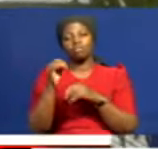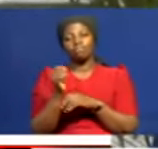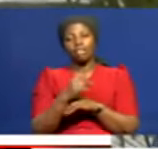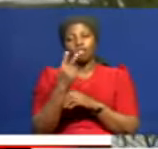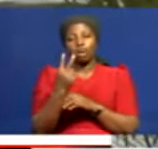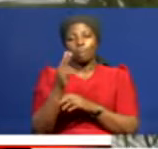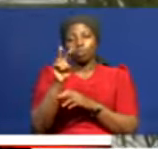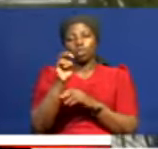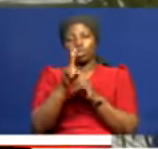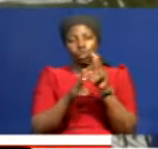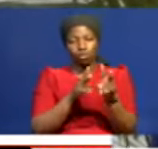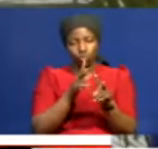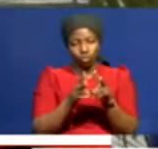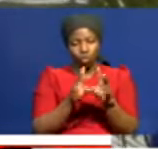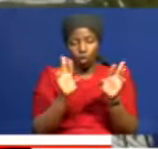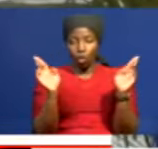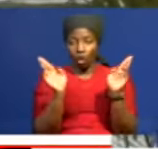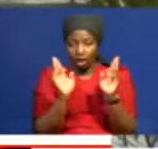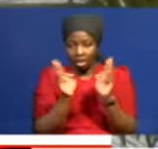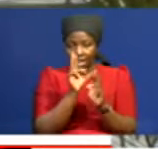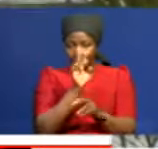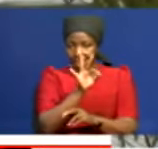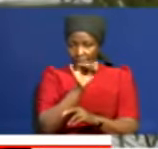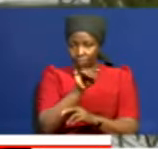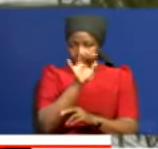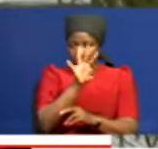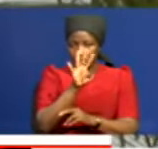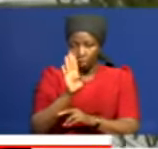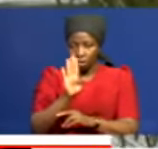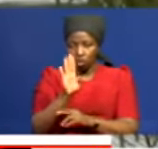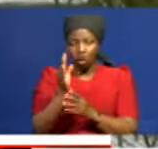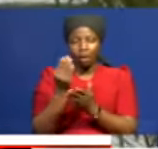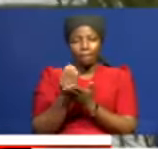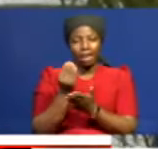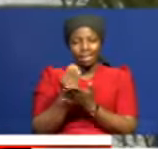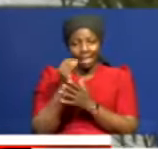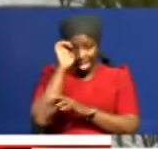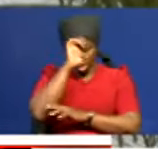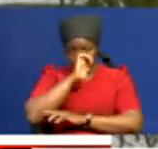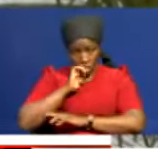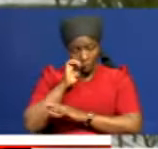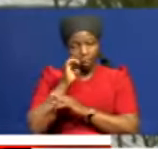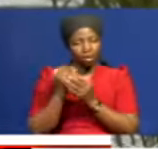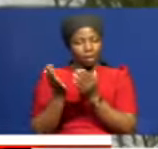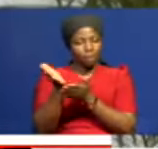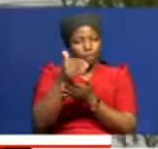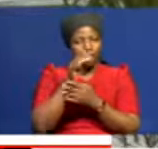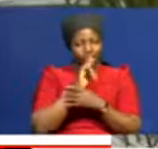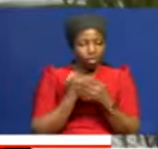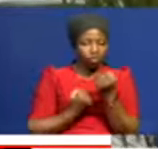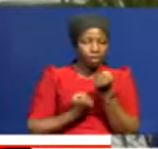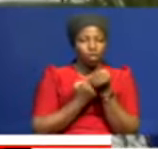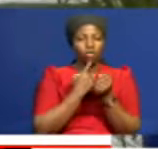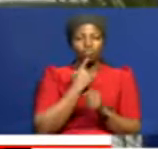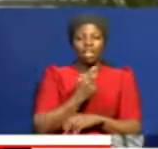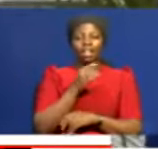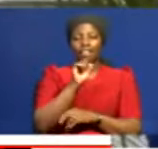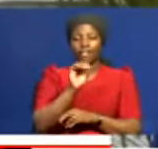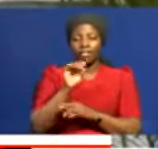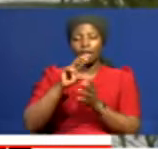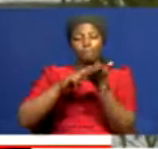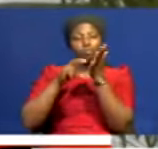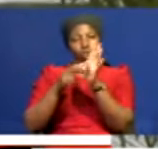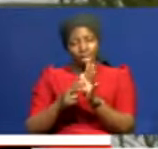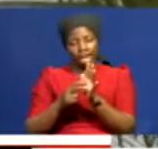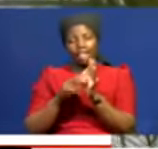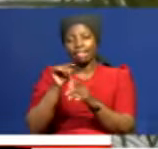Already, 3.4 billion euros have been mobilized to support over 150 projects. Those cover